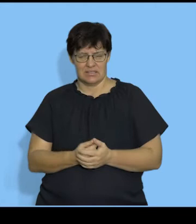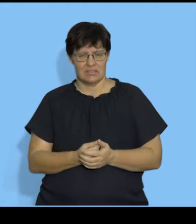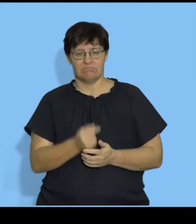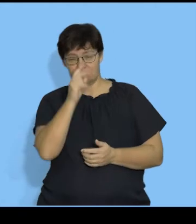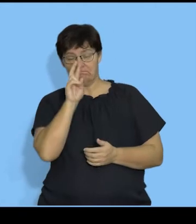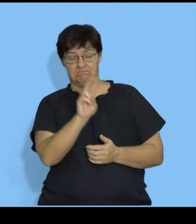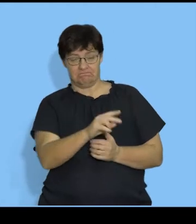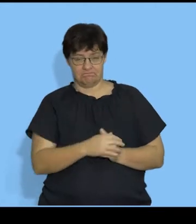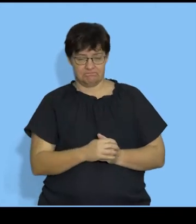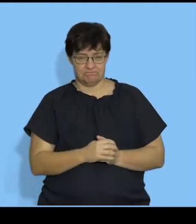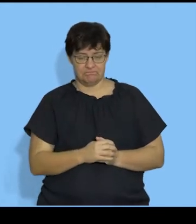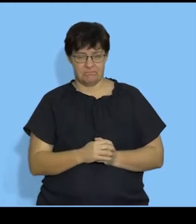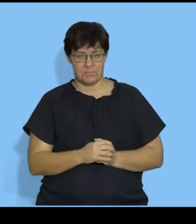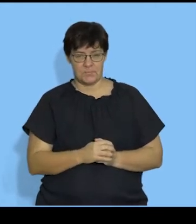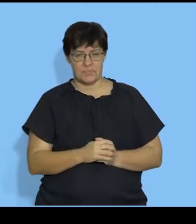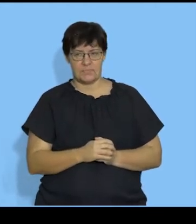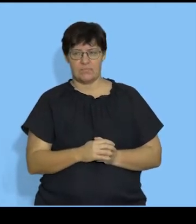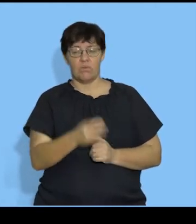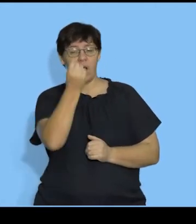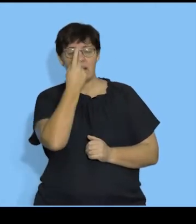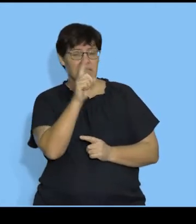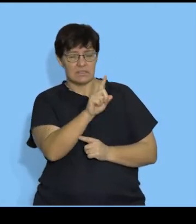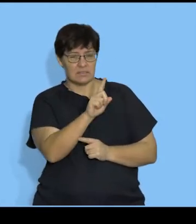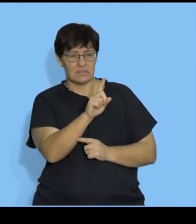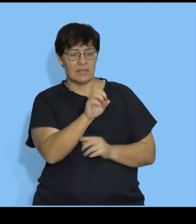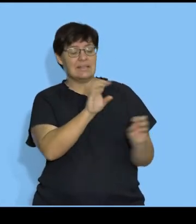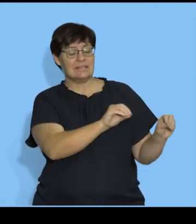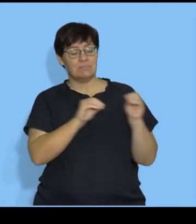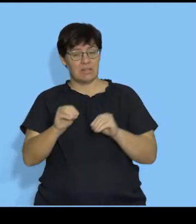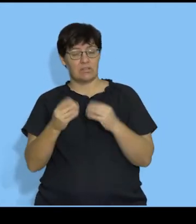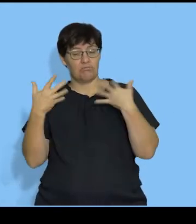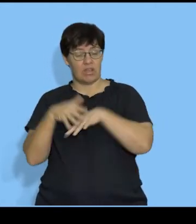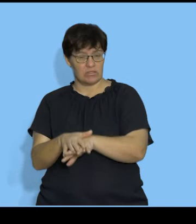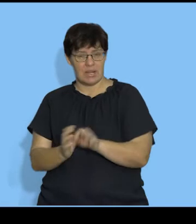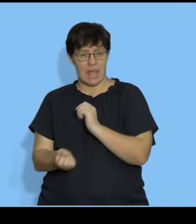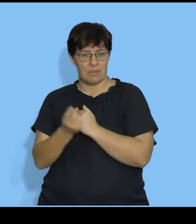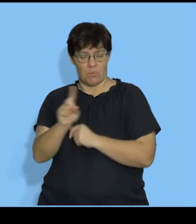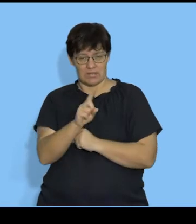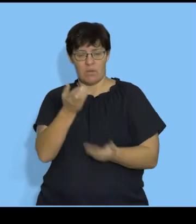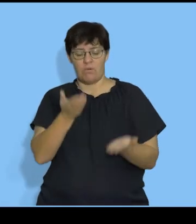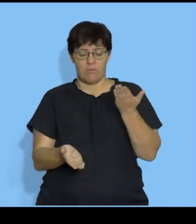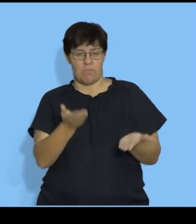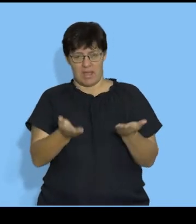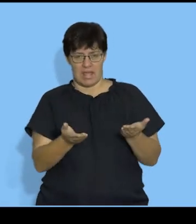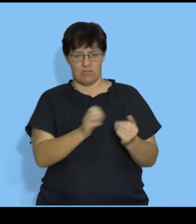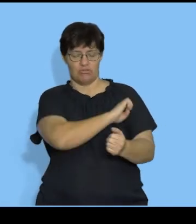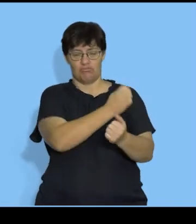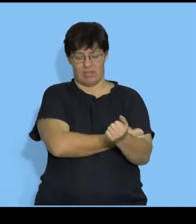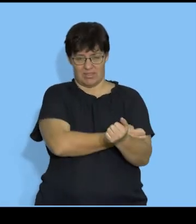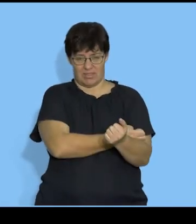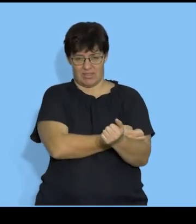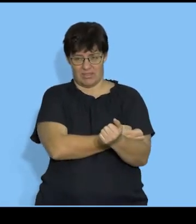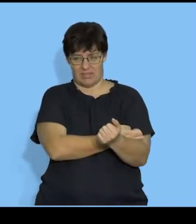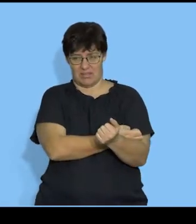Okay, now we understand that displacement reactions have to do with the comparative strength between,